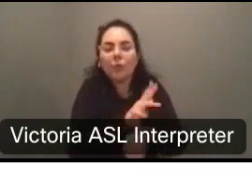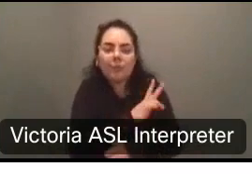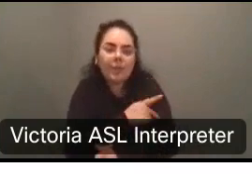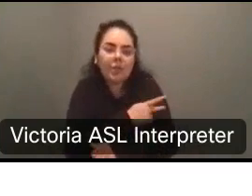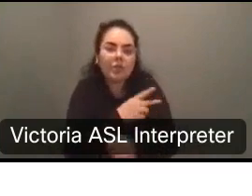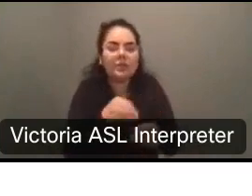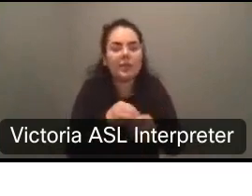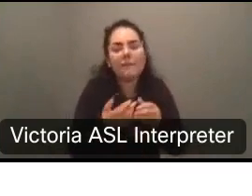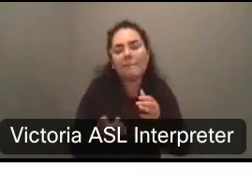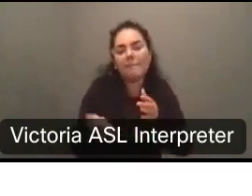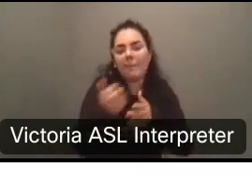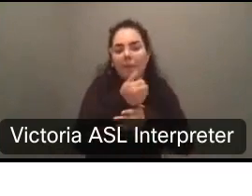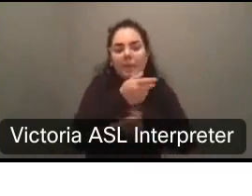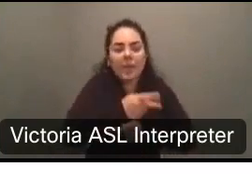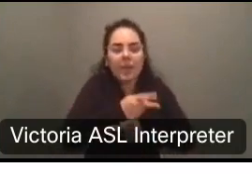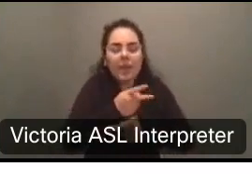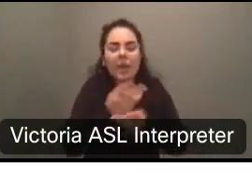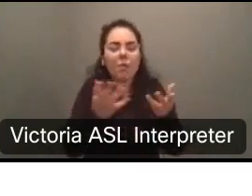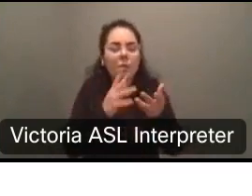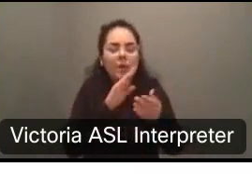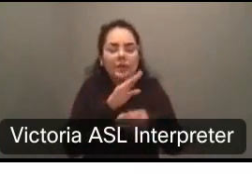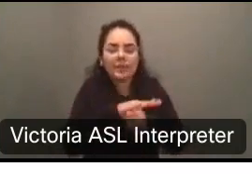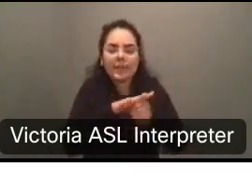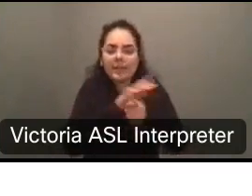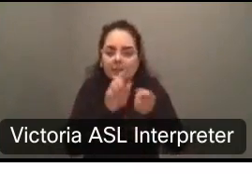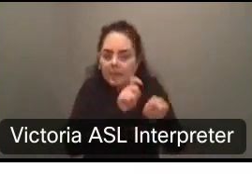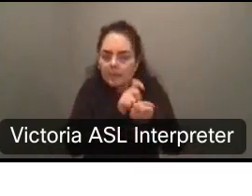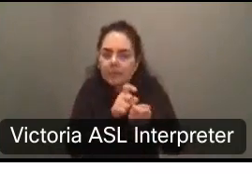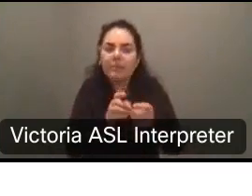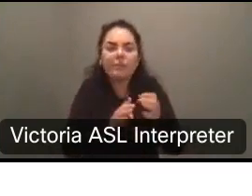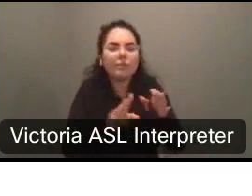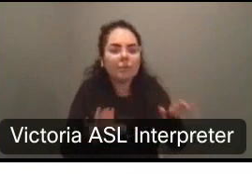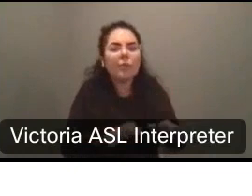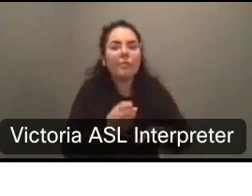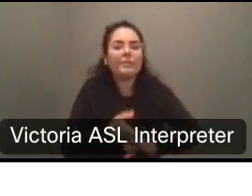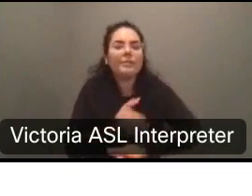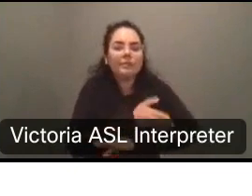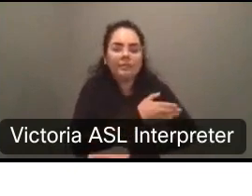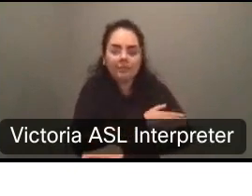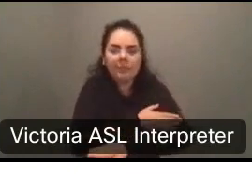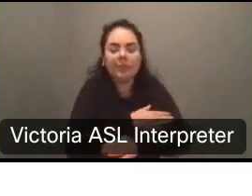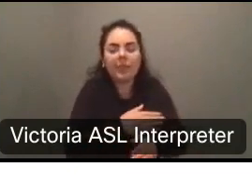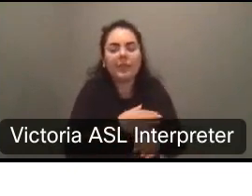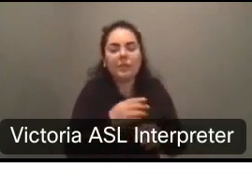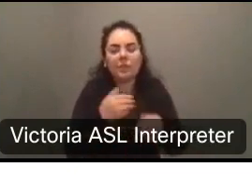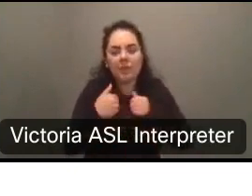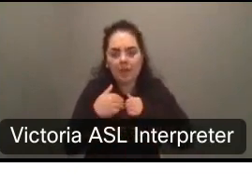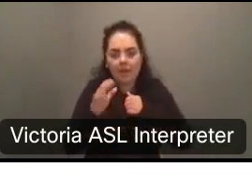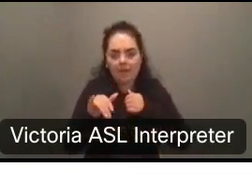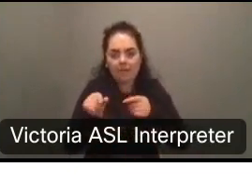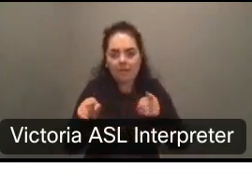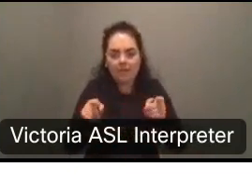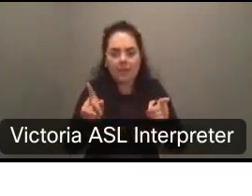care? And what should be the site-specific performance improvement initiatives at that site? So we have a MyChart steering committee centrally, and then we